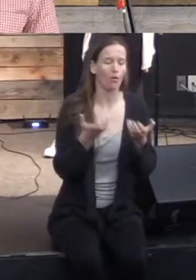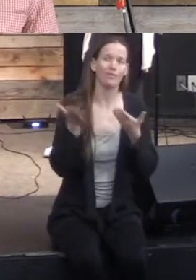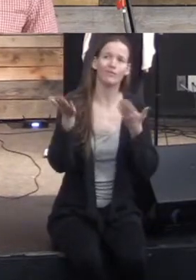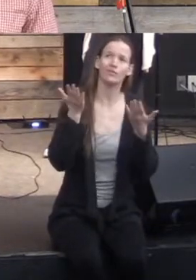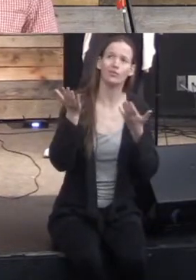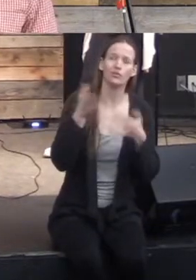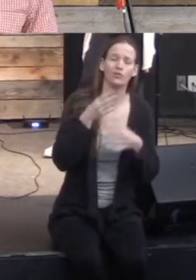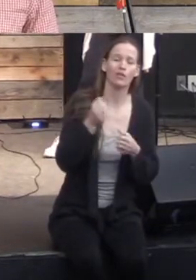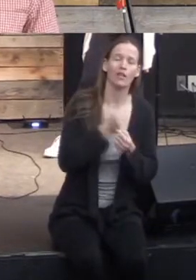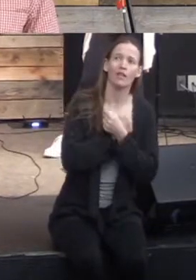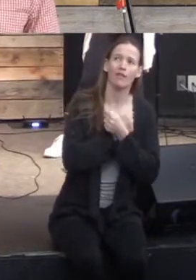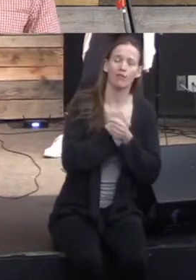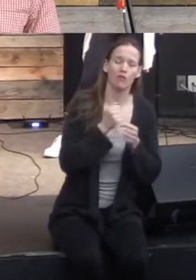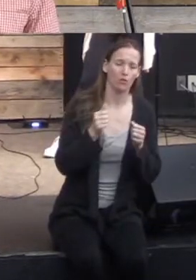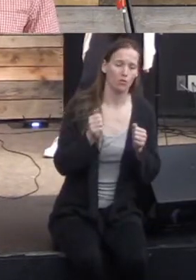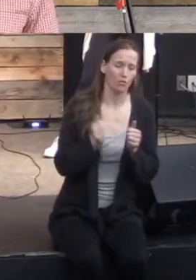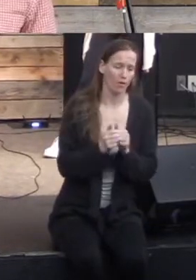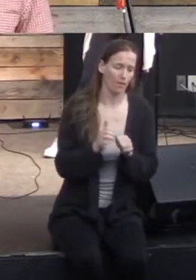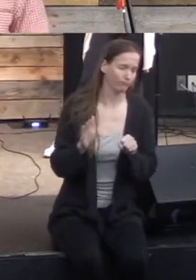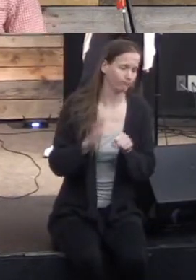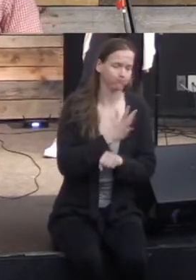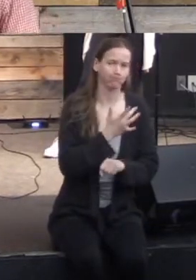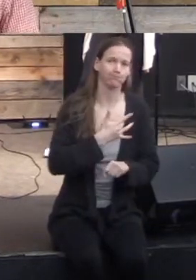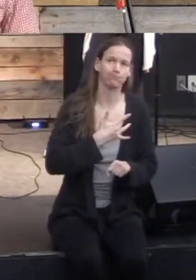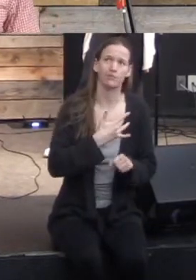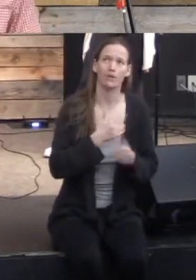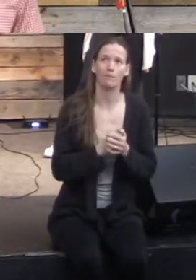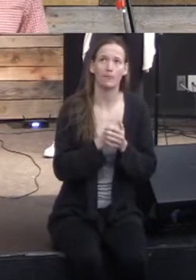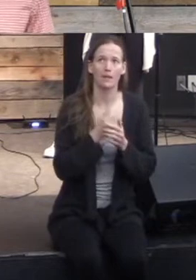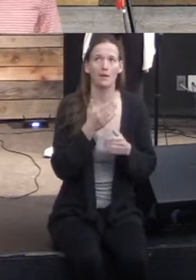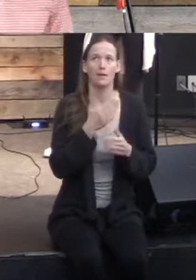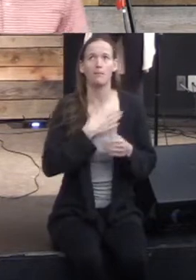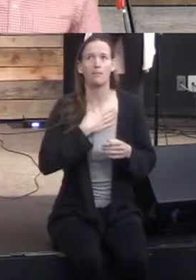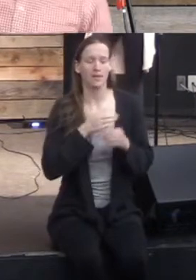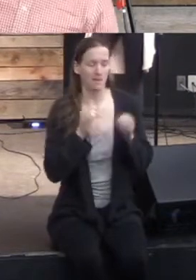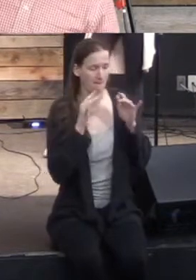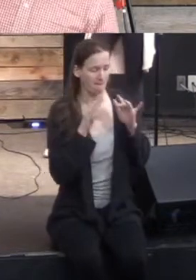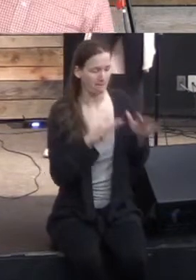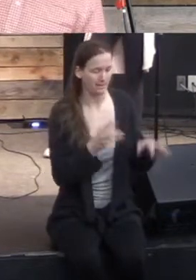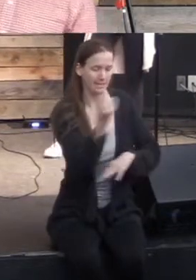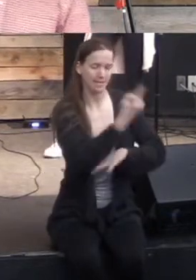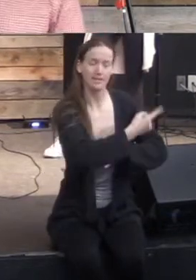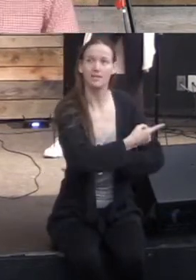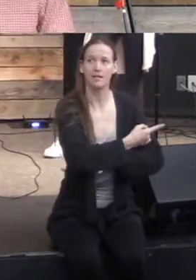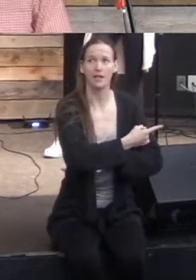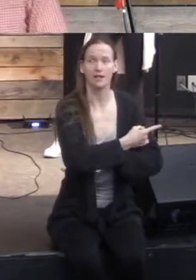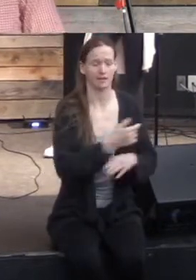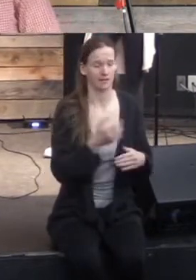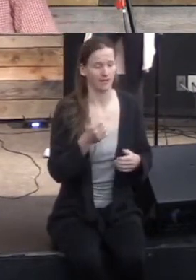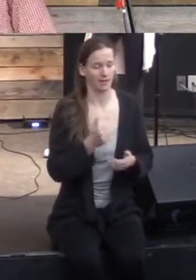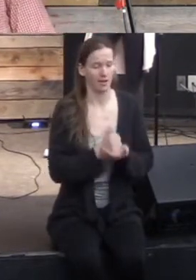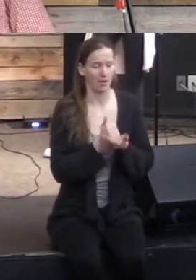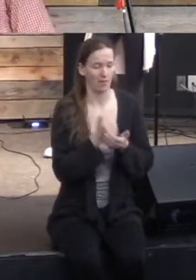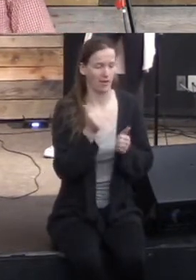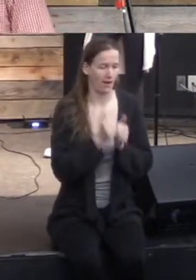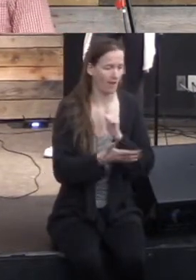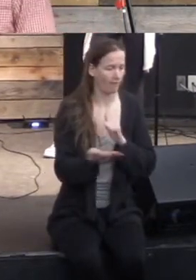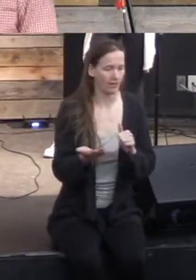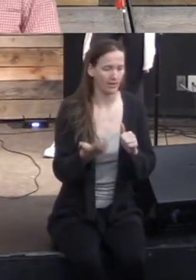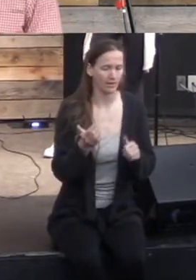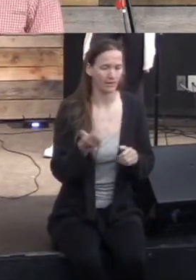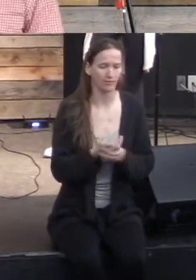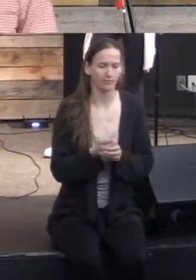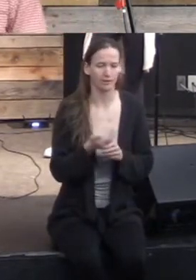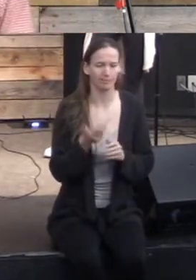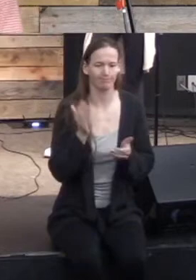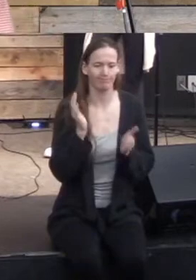Thank you so much for your great love for us. Bless this day tremendously. Help everything to be a fragrant aroma to you as we worship and praise